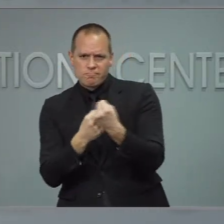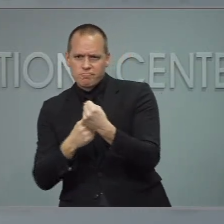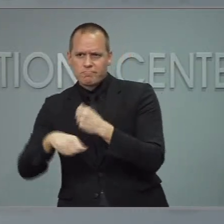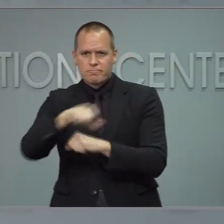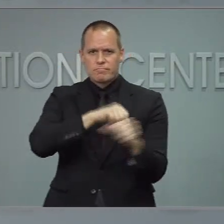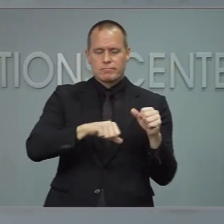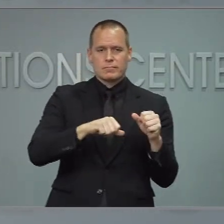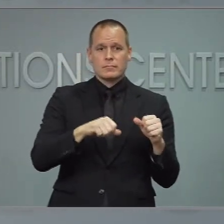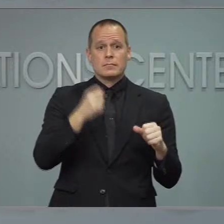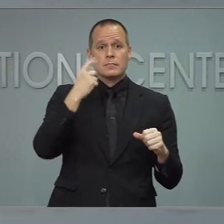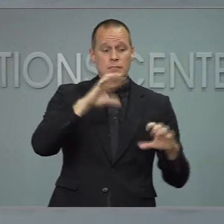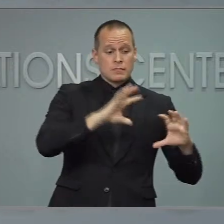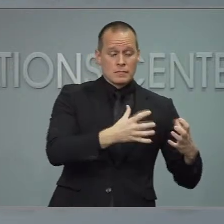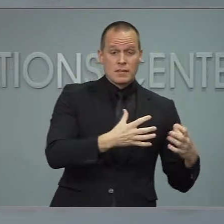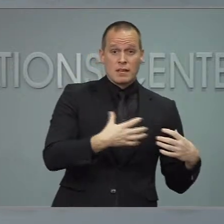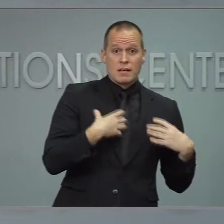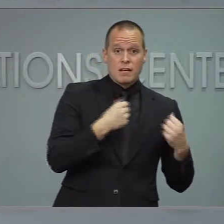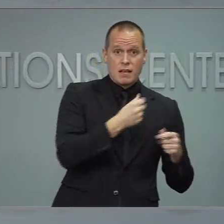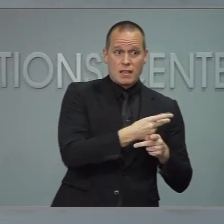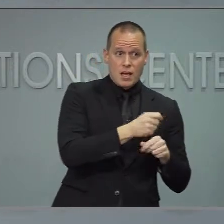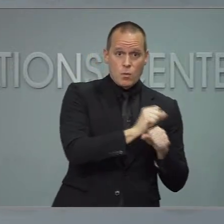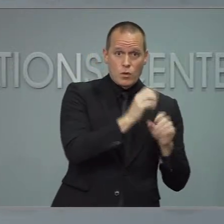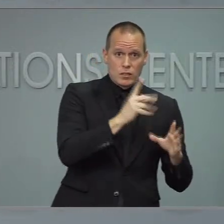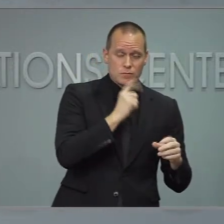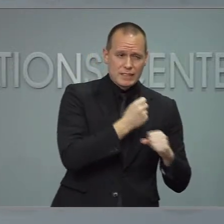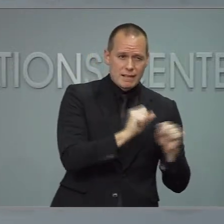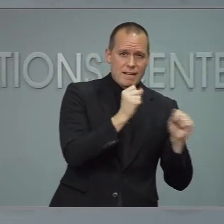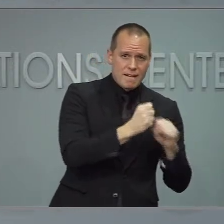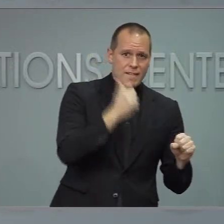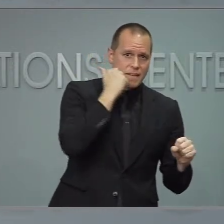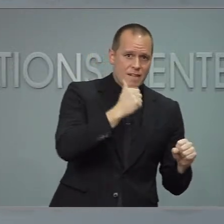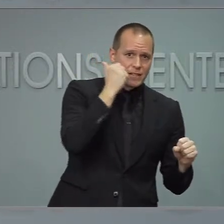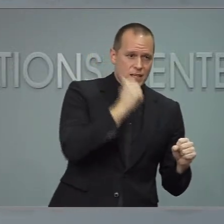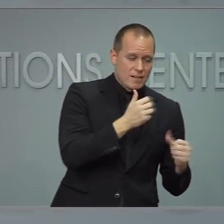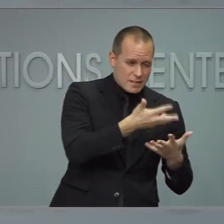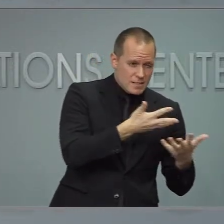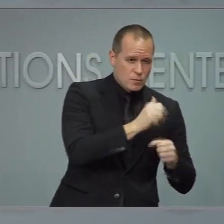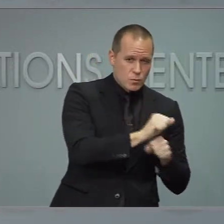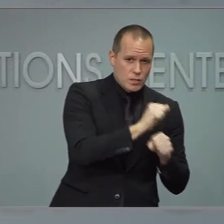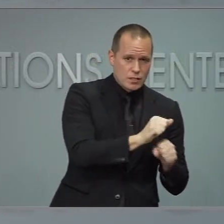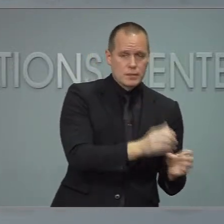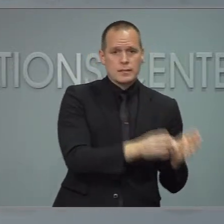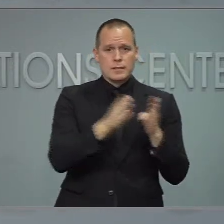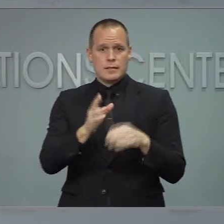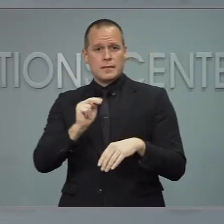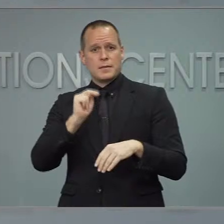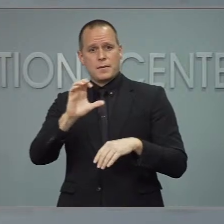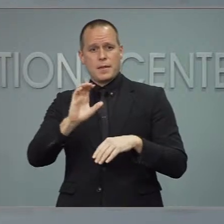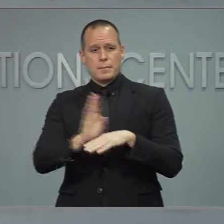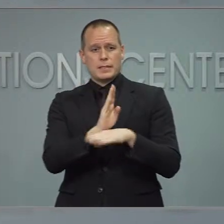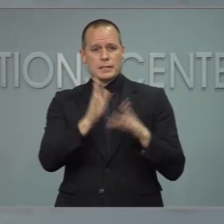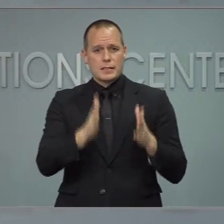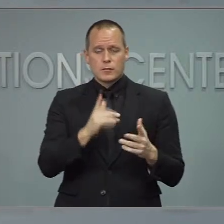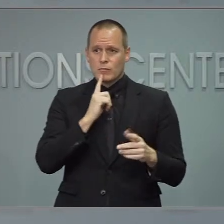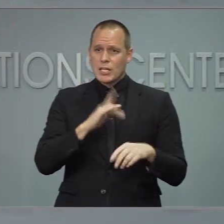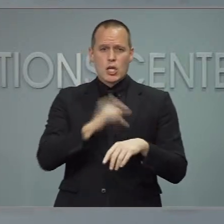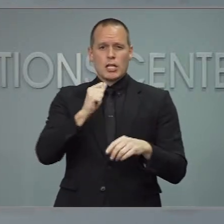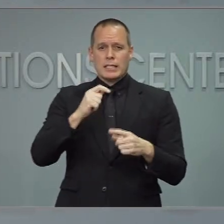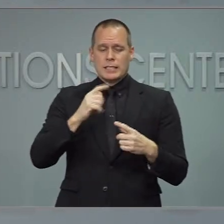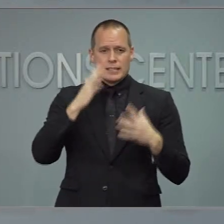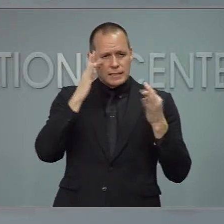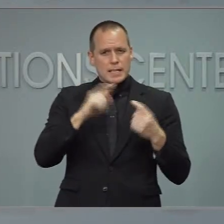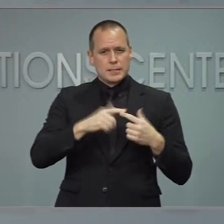workers have saved lives day in and day out. North Carolina businesses early in the pandemic started